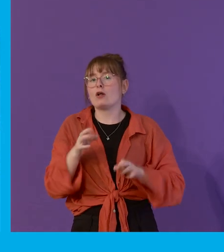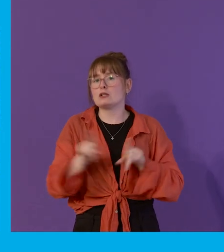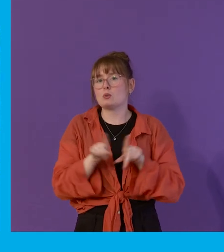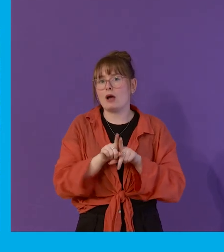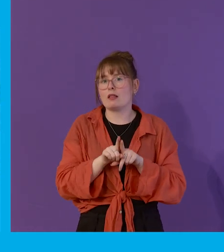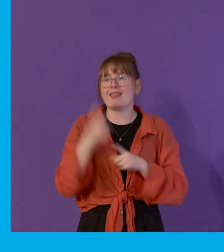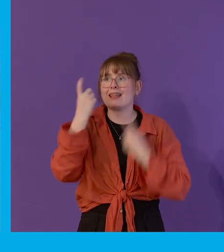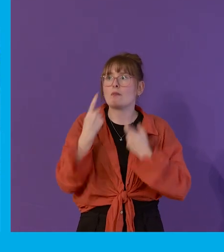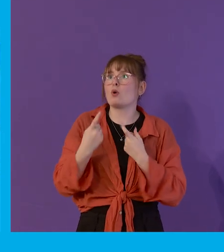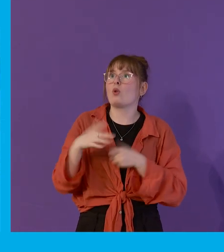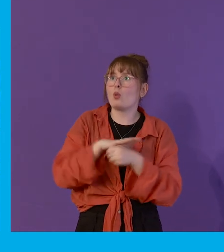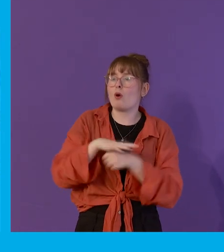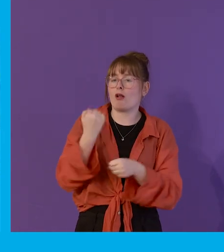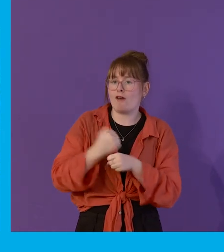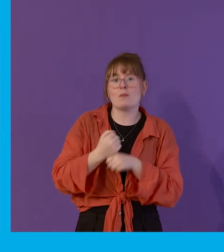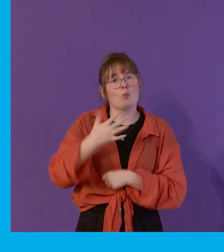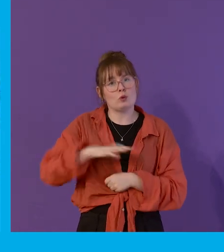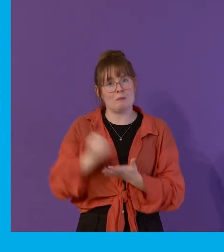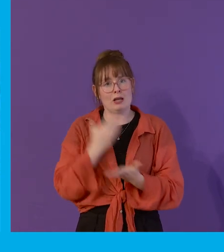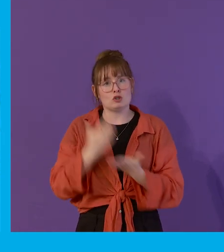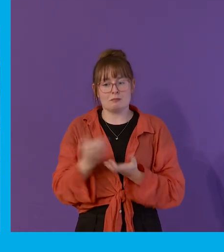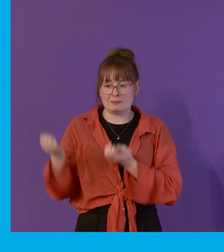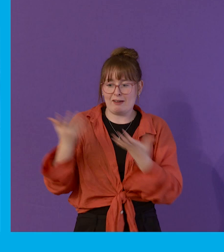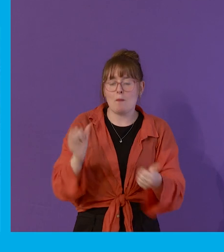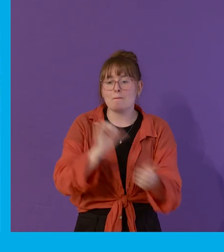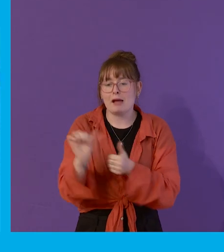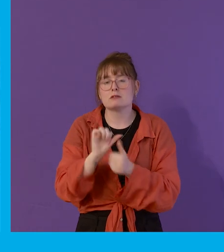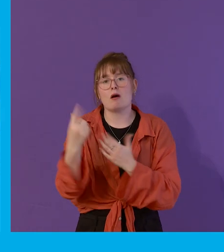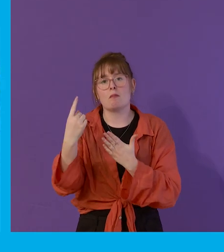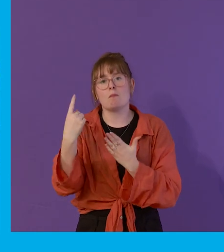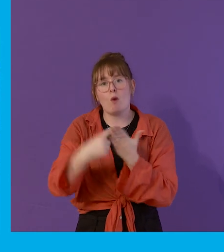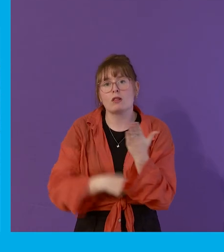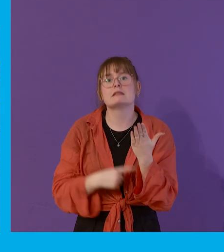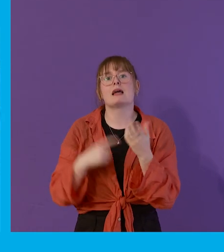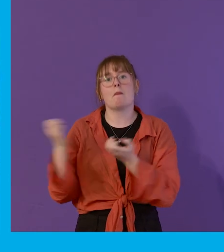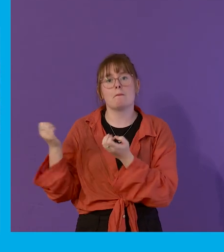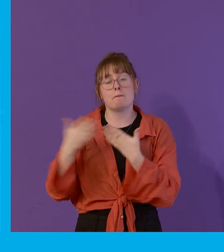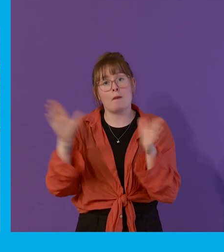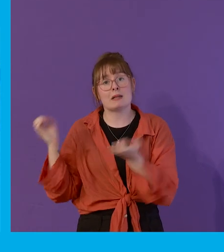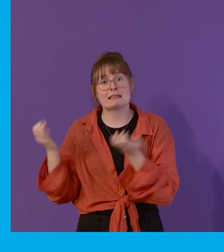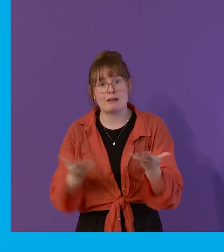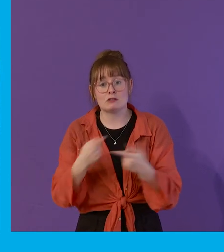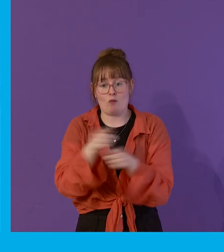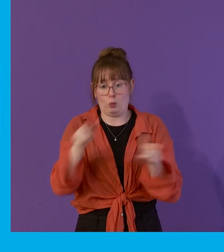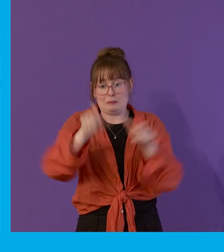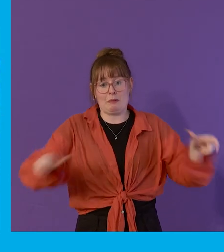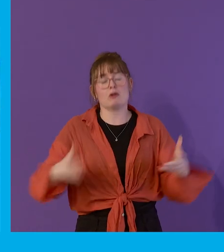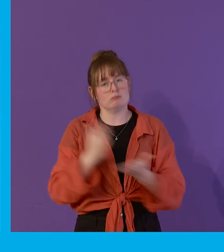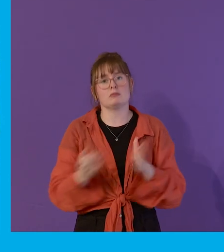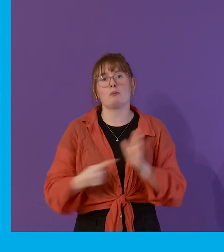principle of local government as a means to providing better public policy and public services for individuals in places is a really, really important one.